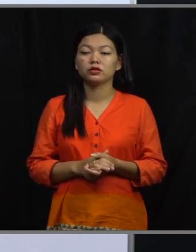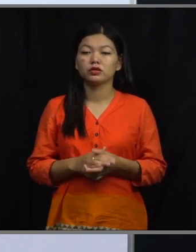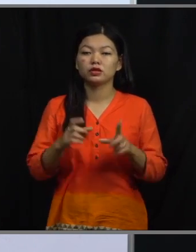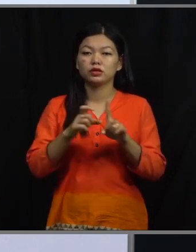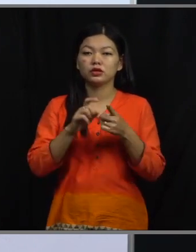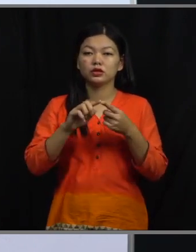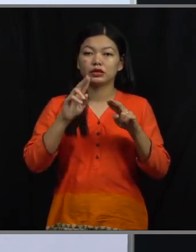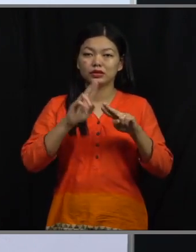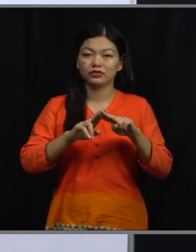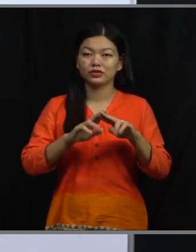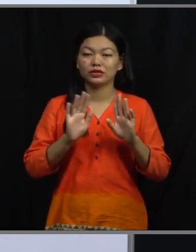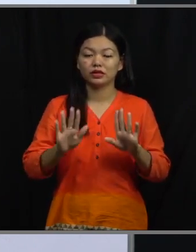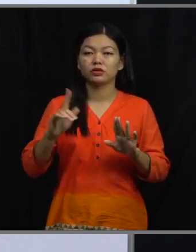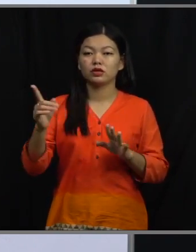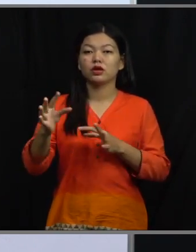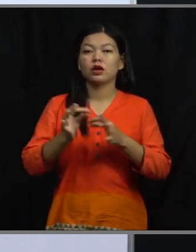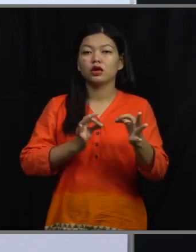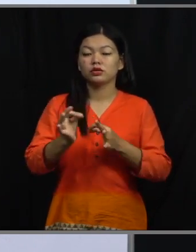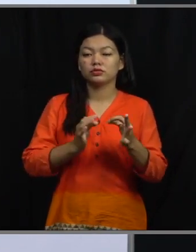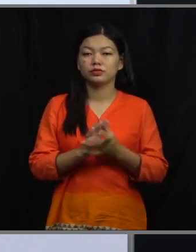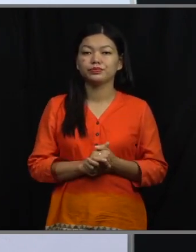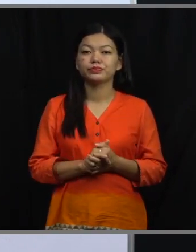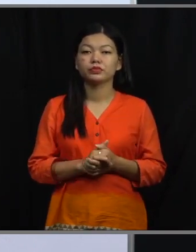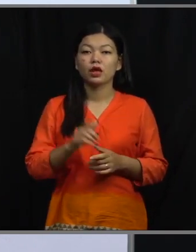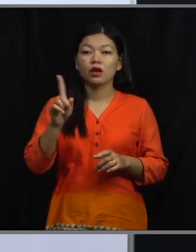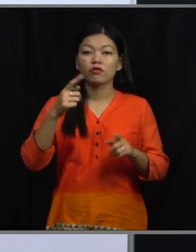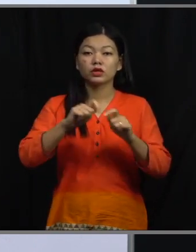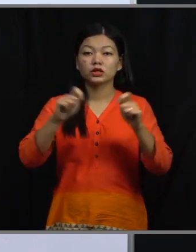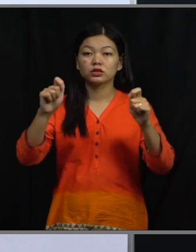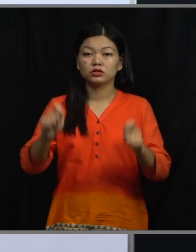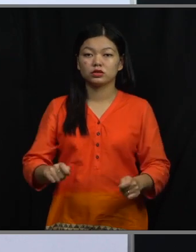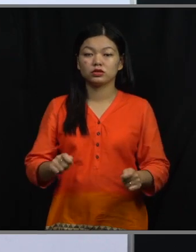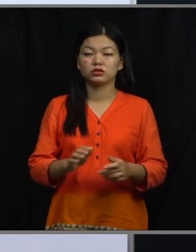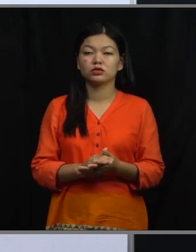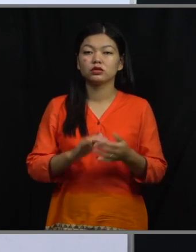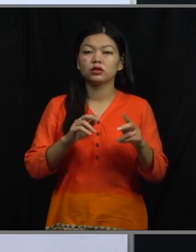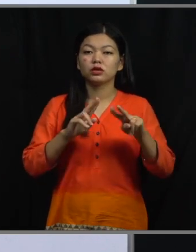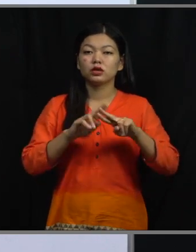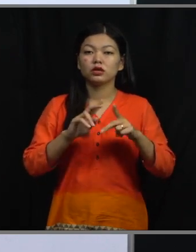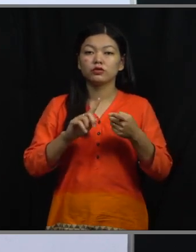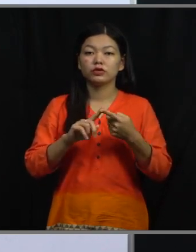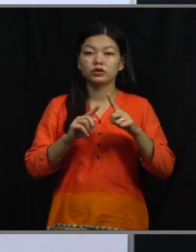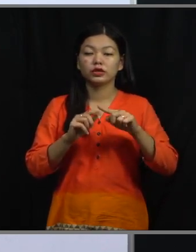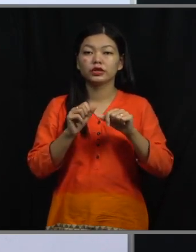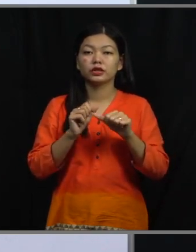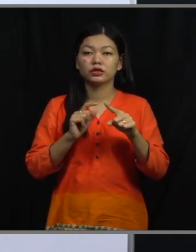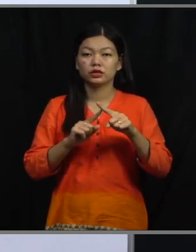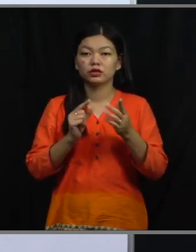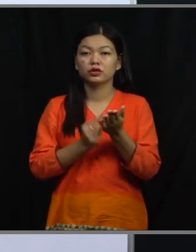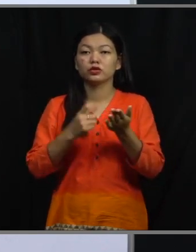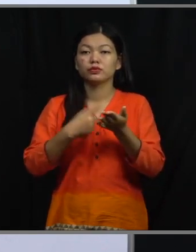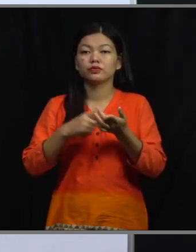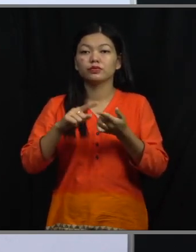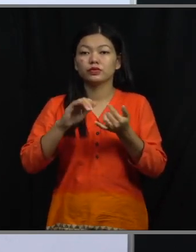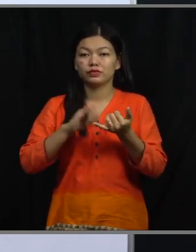Okay, so the first is the structural features, and in the definition itself it mentions about common